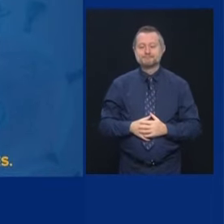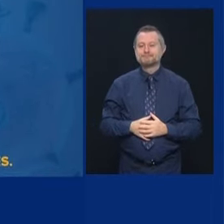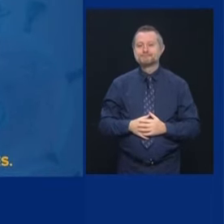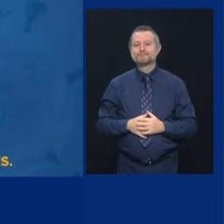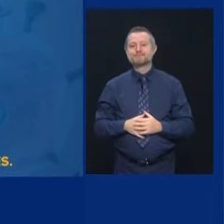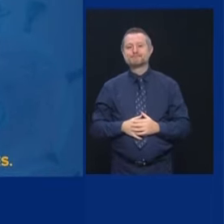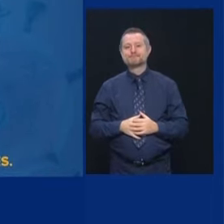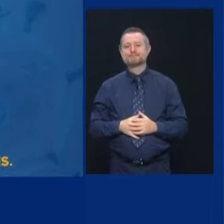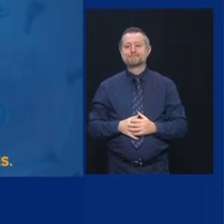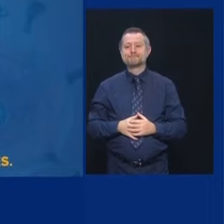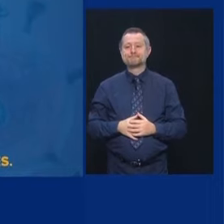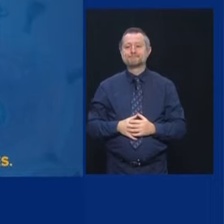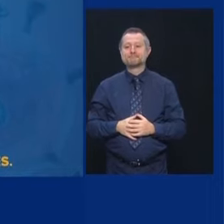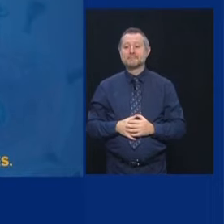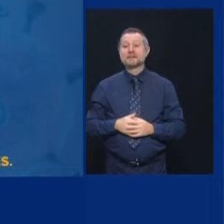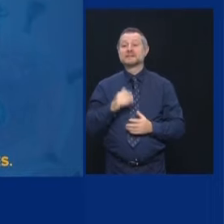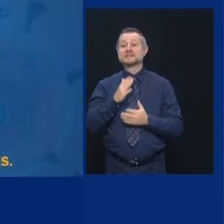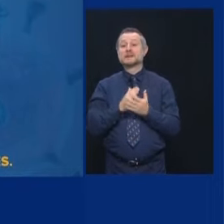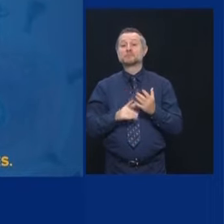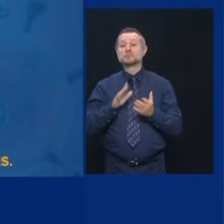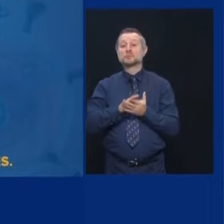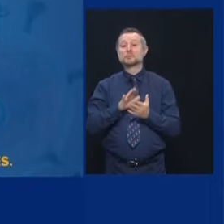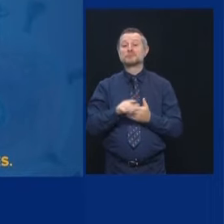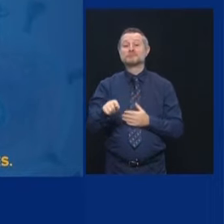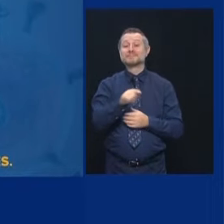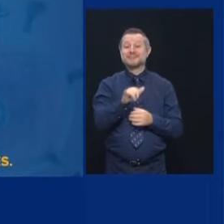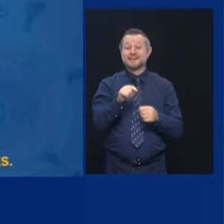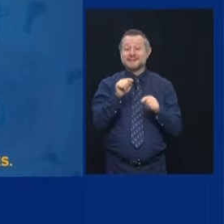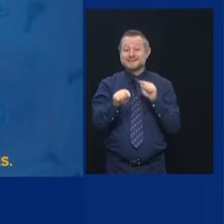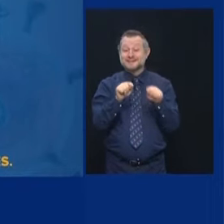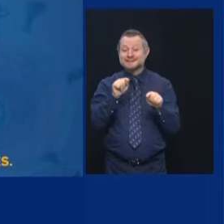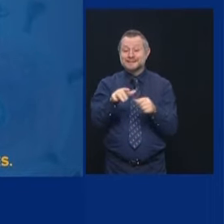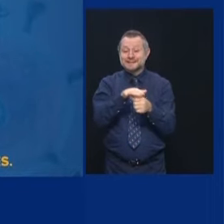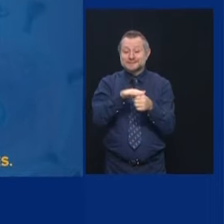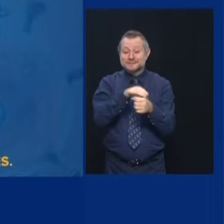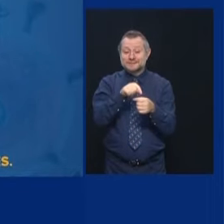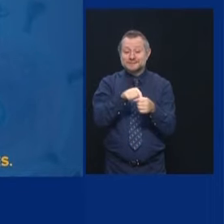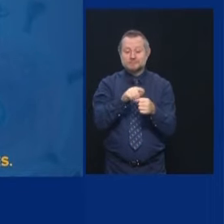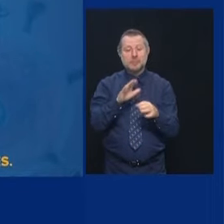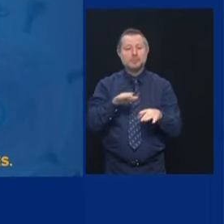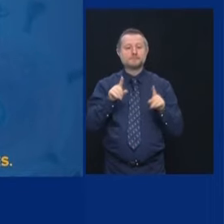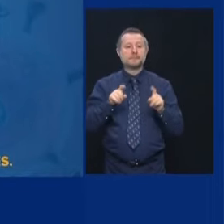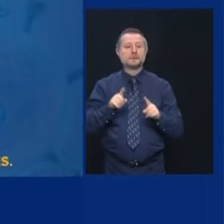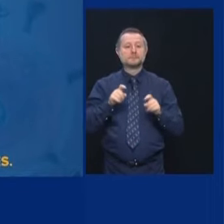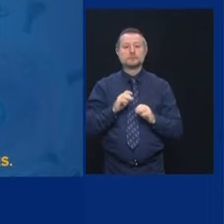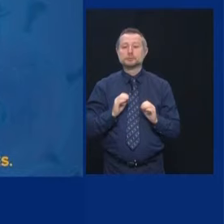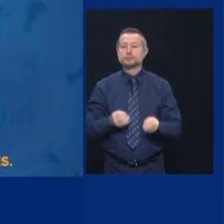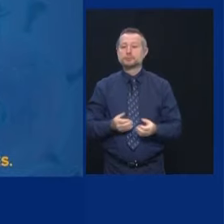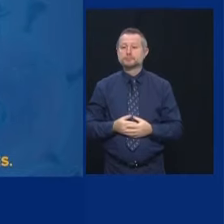So some schools in those clusters, we have not yet done testing on.